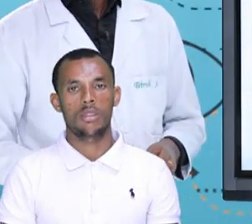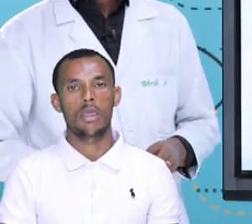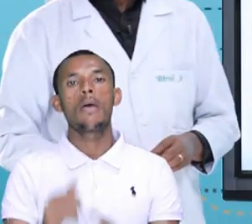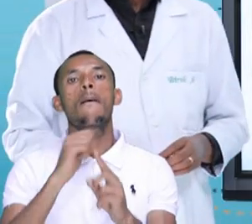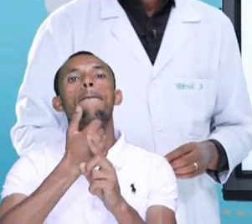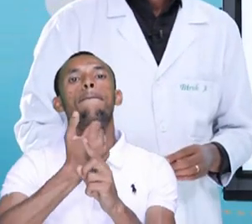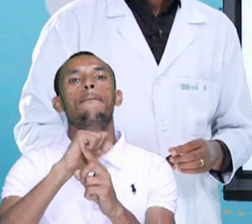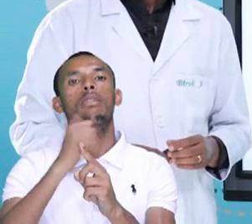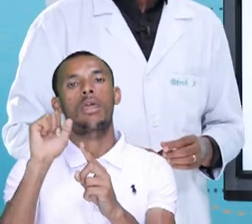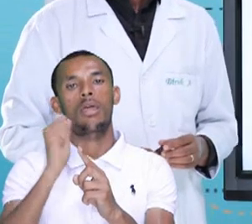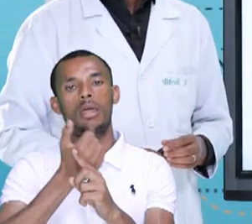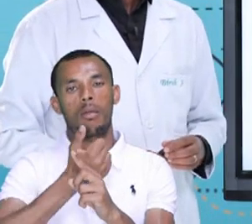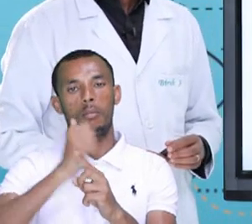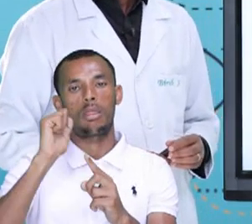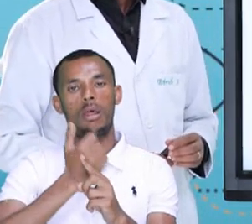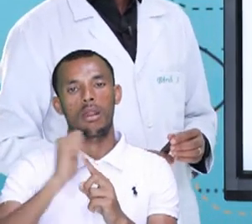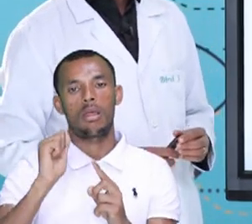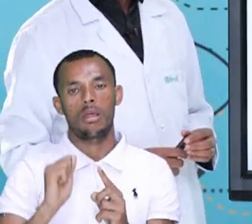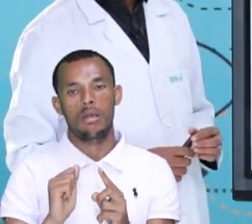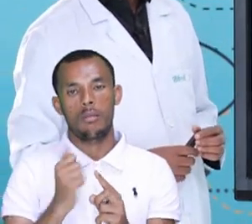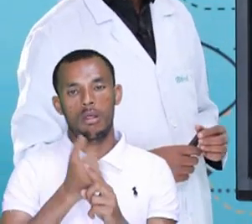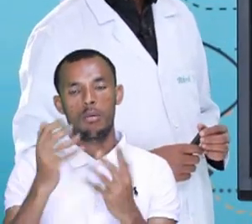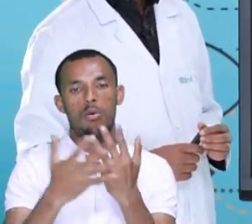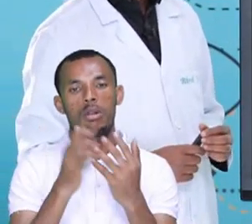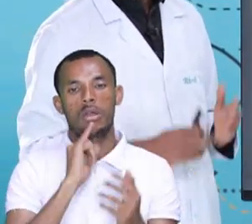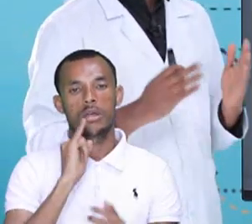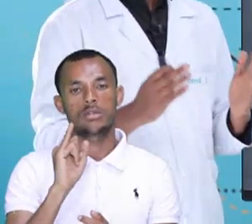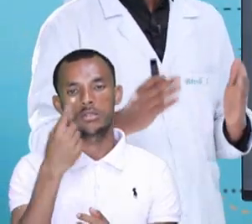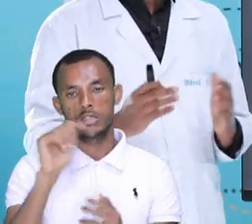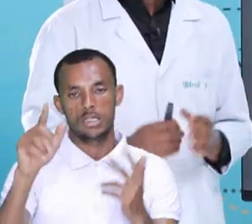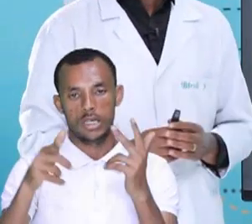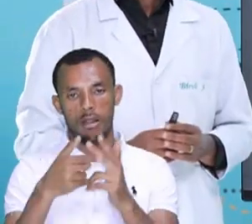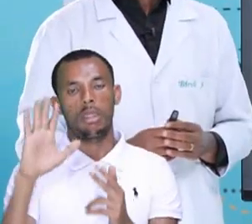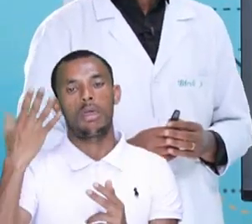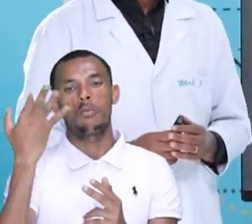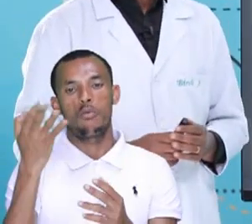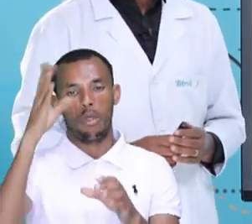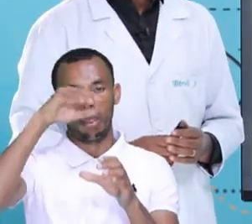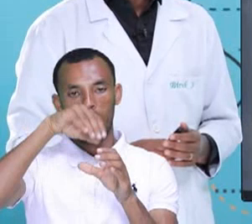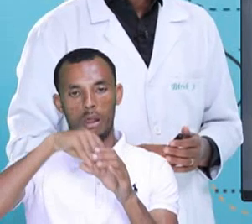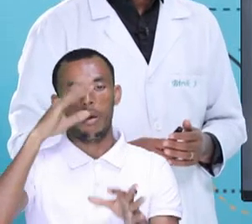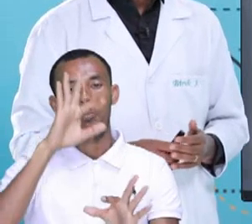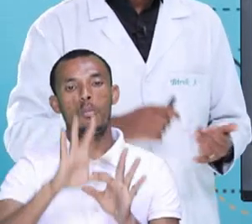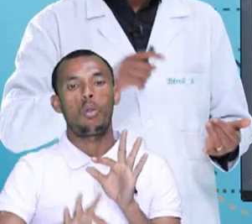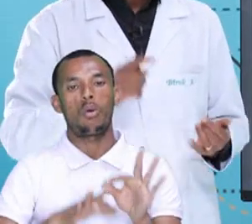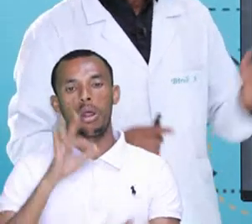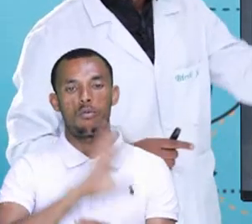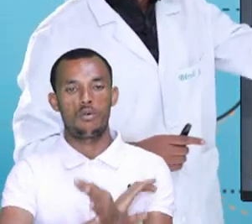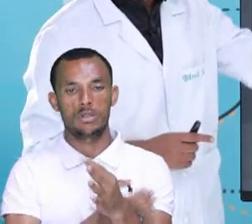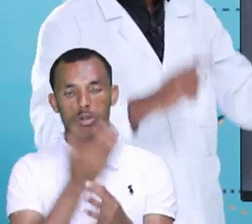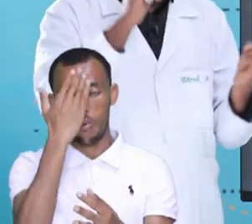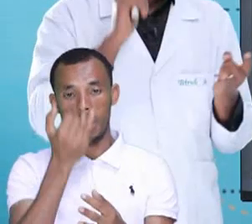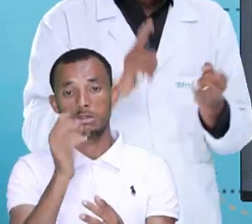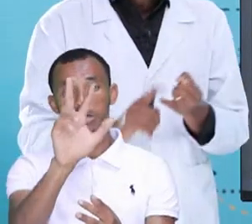metallic bonding. Metallic bonding. Metallic bonding is the third types of intramolecular forces.